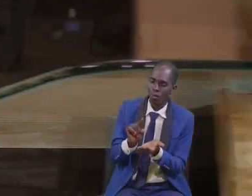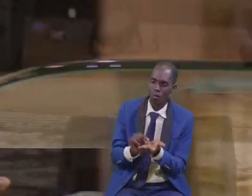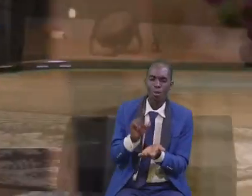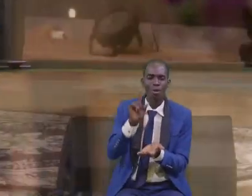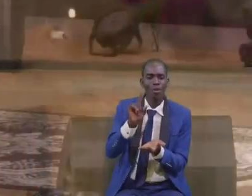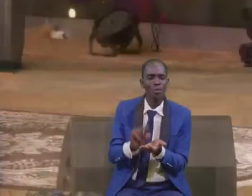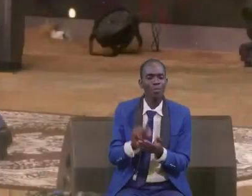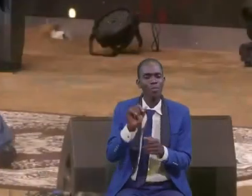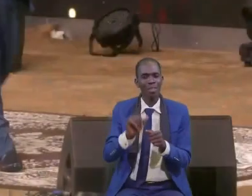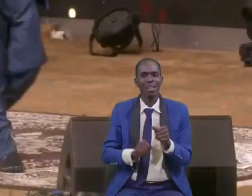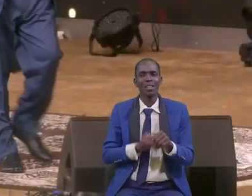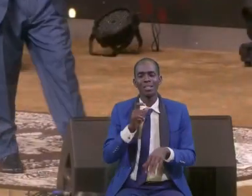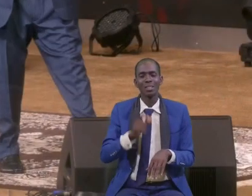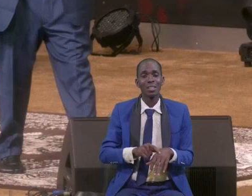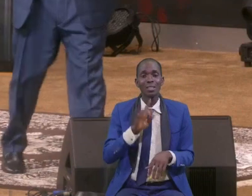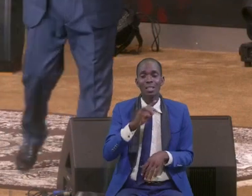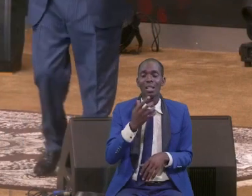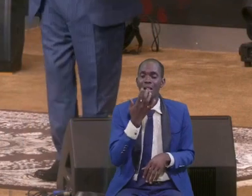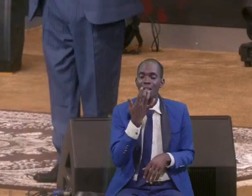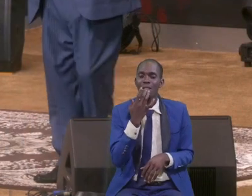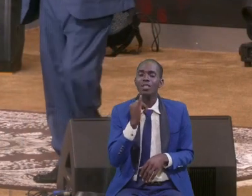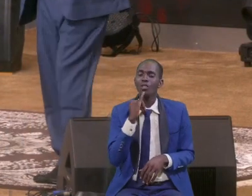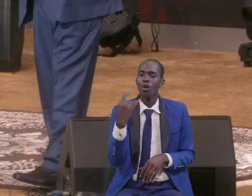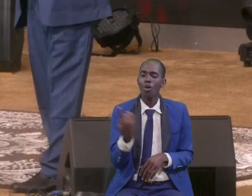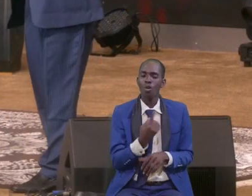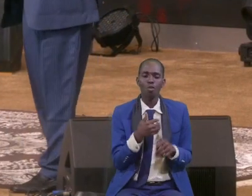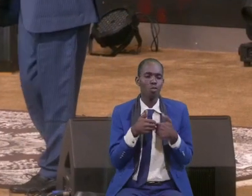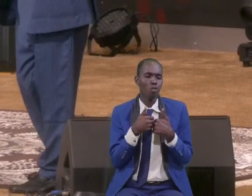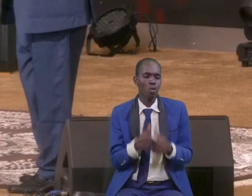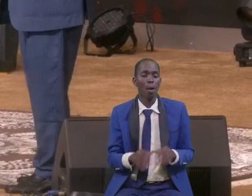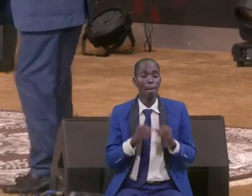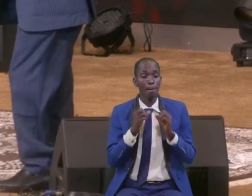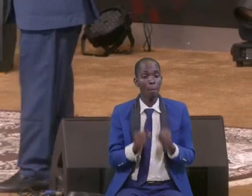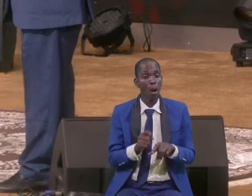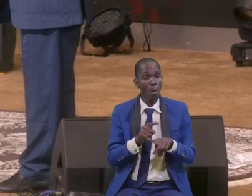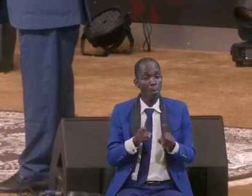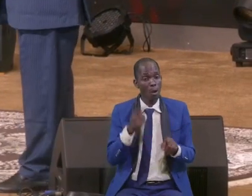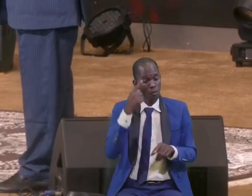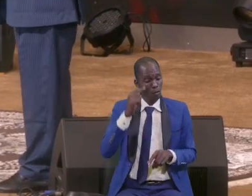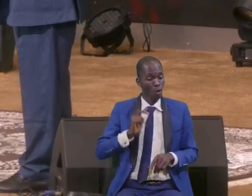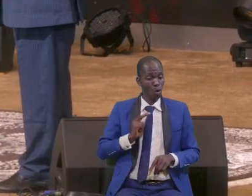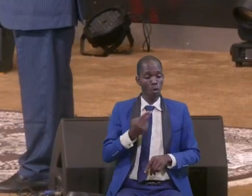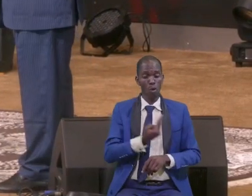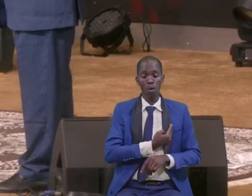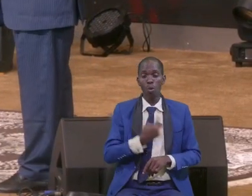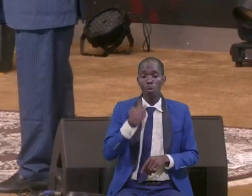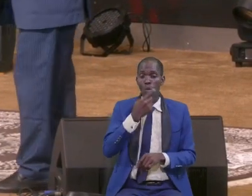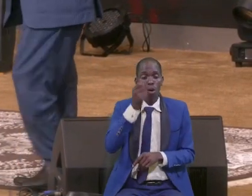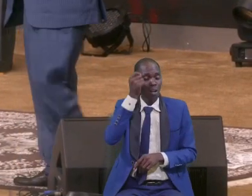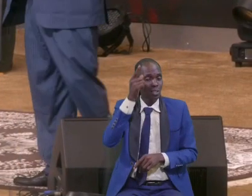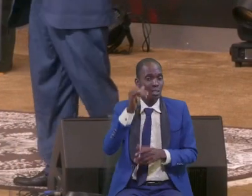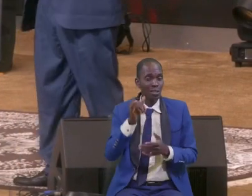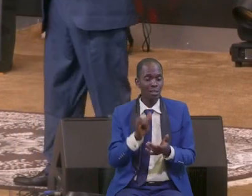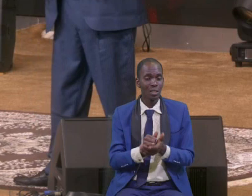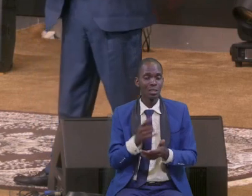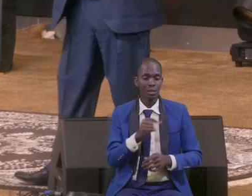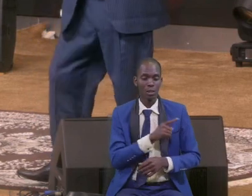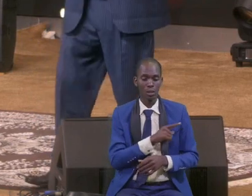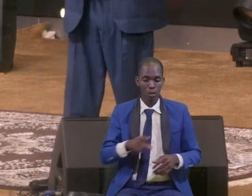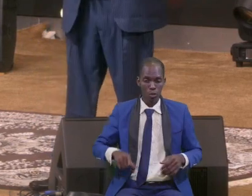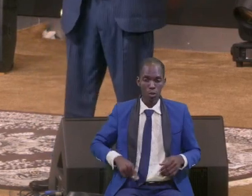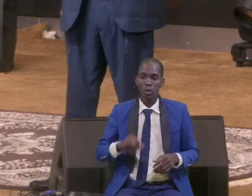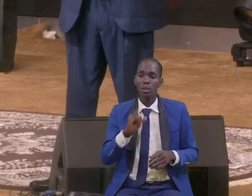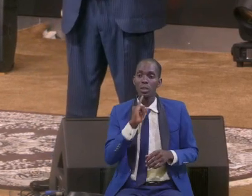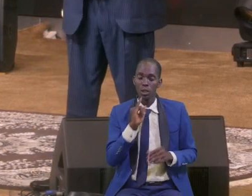always losing its power. But for us who understand that the Lord stands by us and